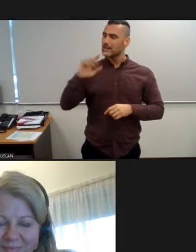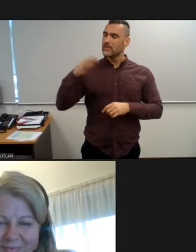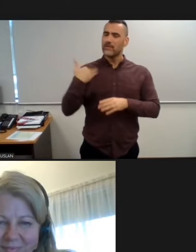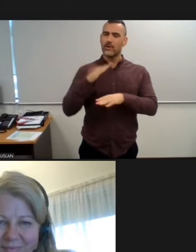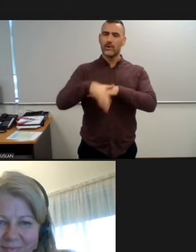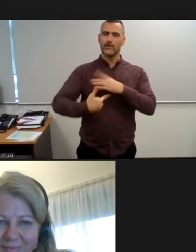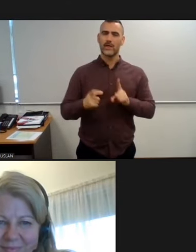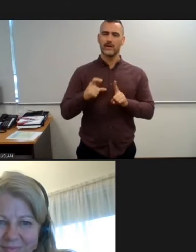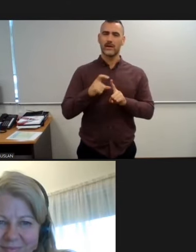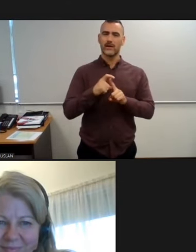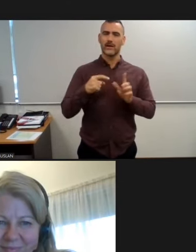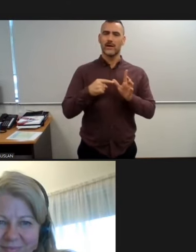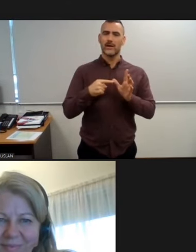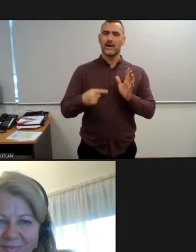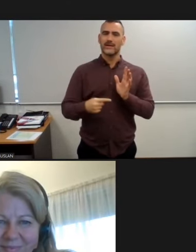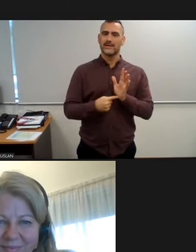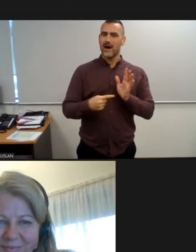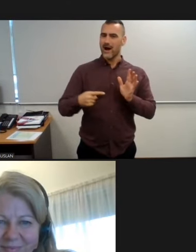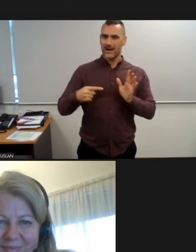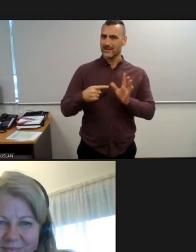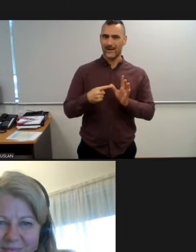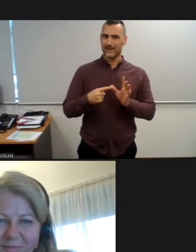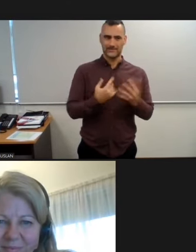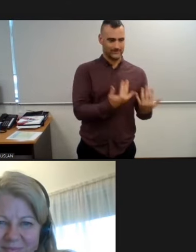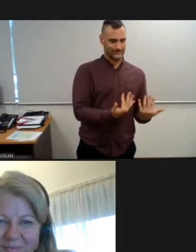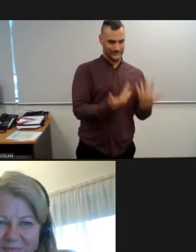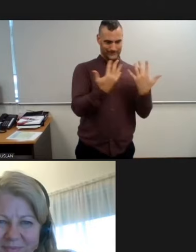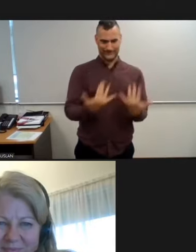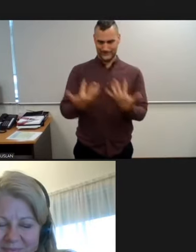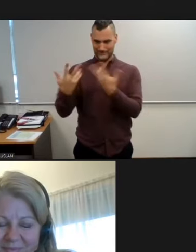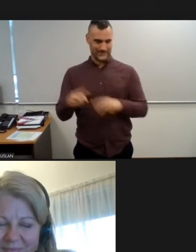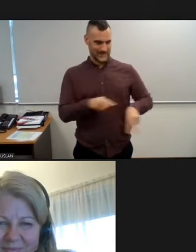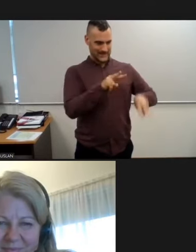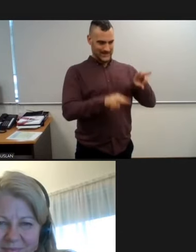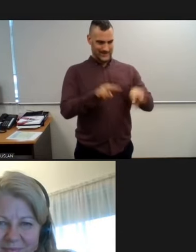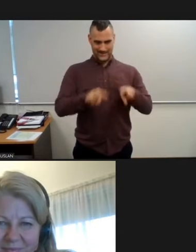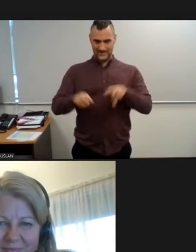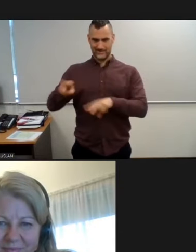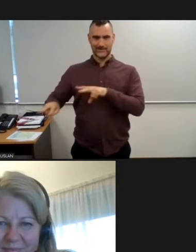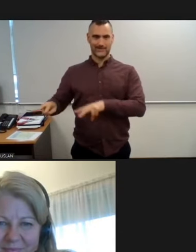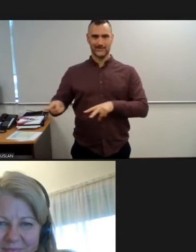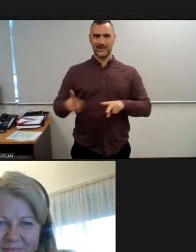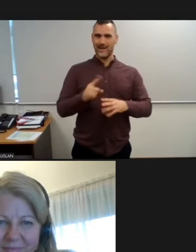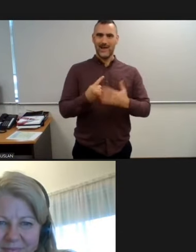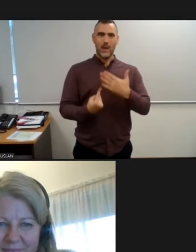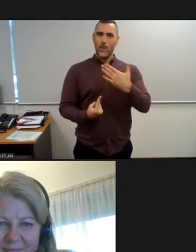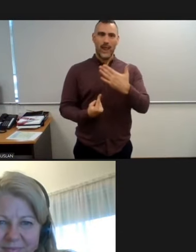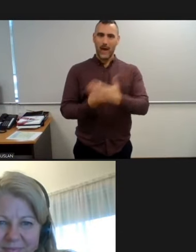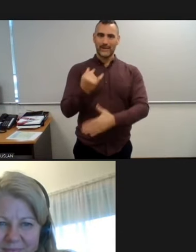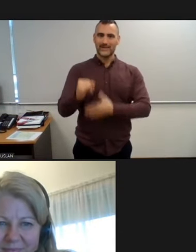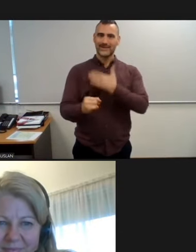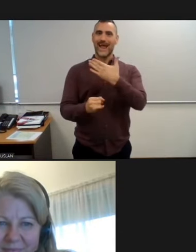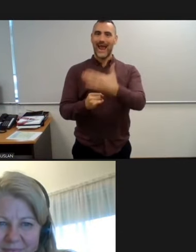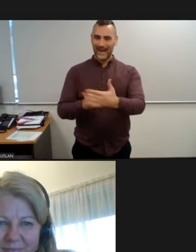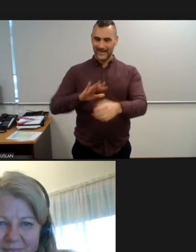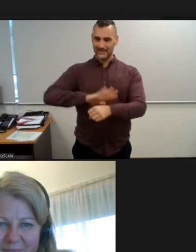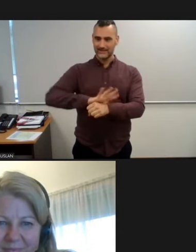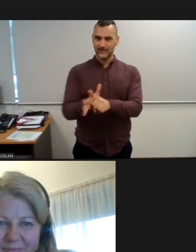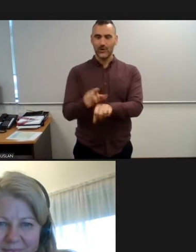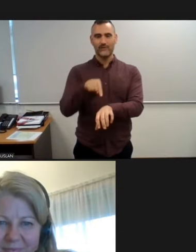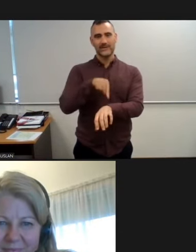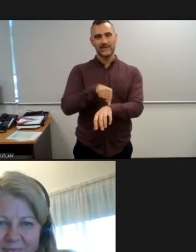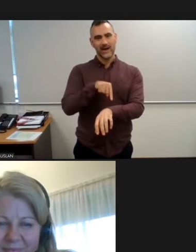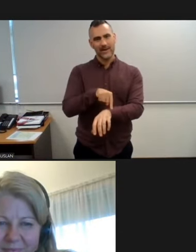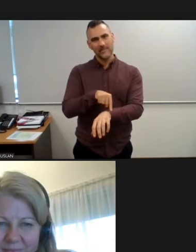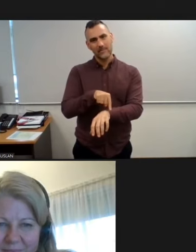all know we can't just turn the tap off and have everyone who's currently being, you know, housed in a hotel, etc., suddenly exiting into homelessness.